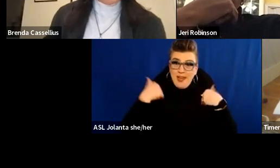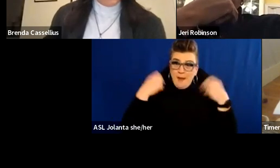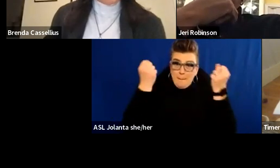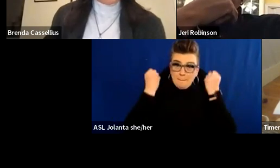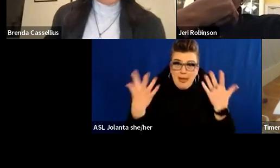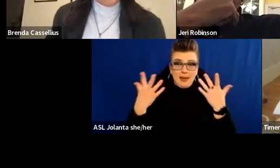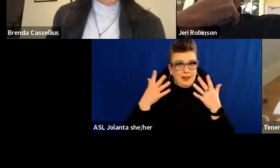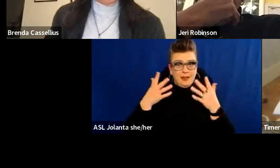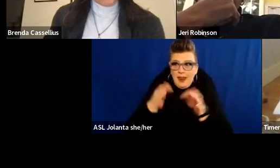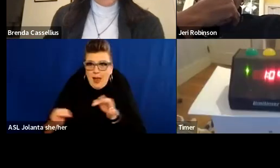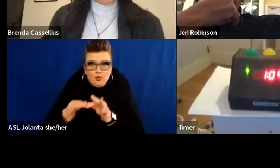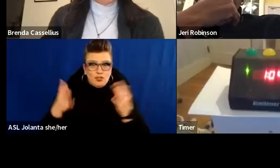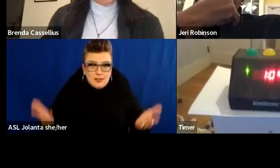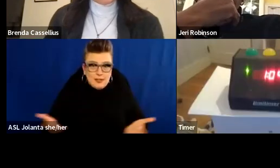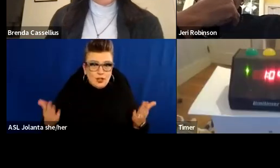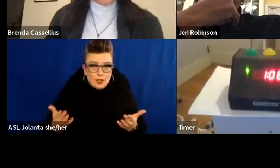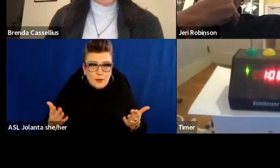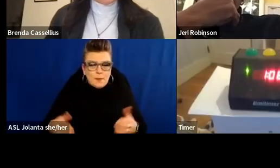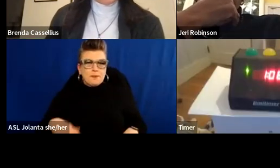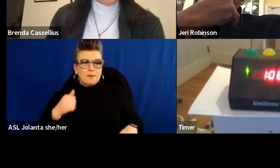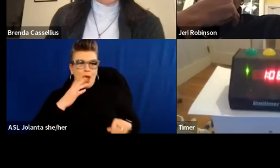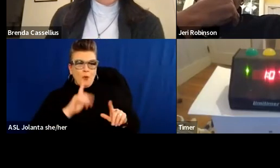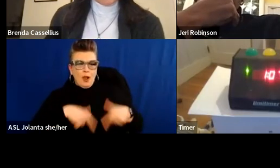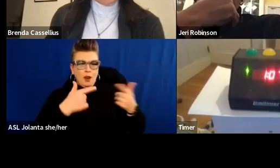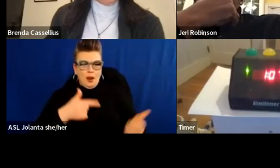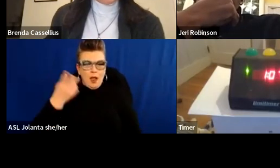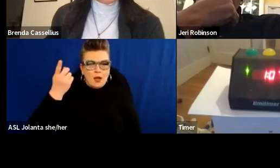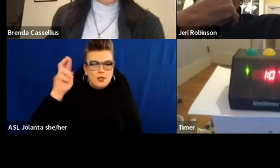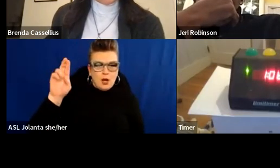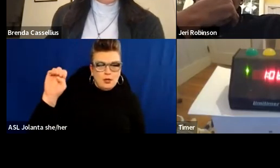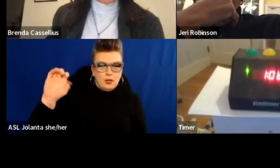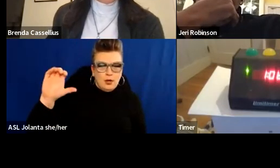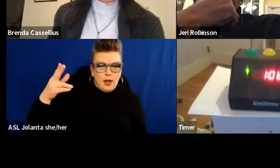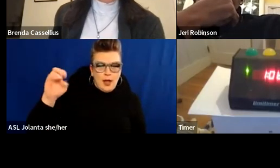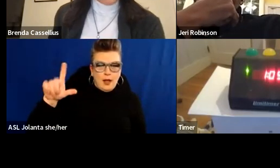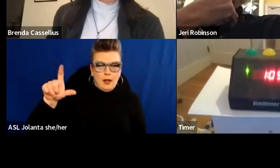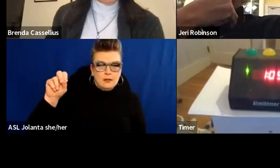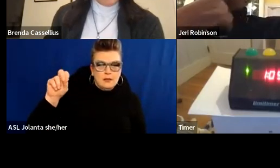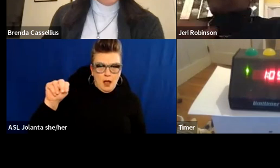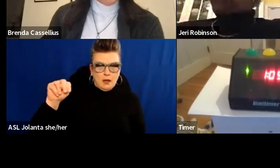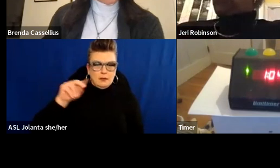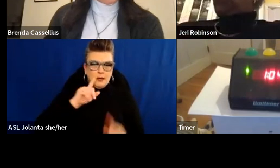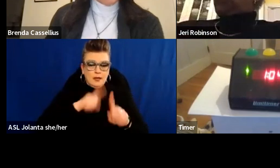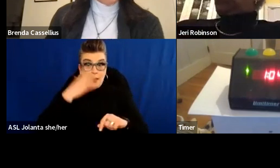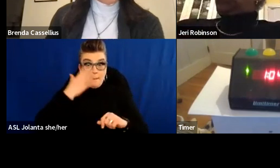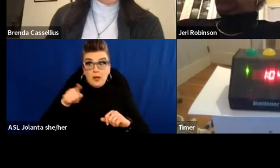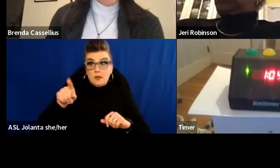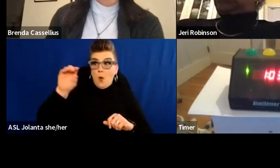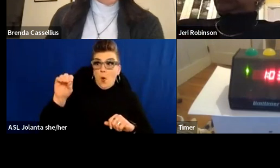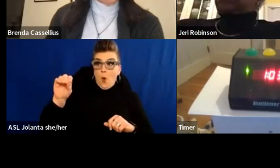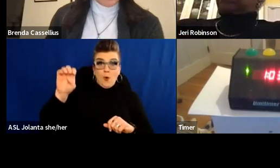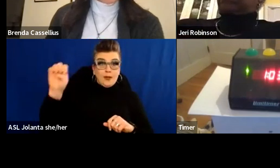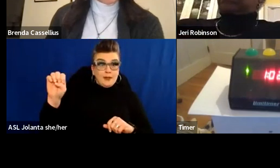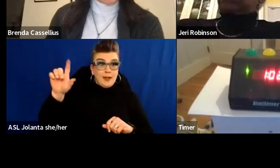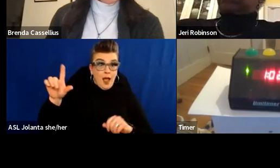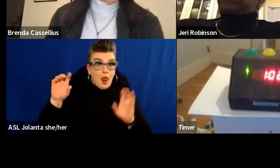dr eccleston answer that question because i know that the oel office is timing that out for how